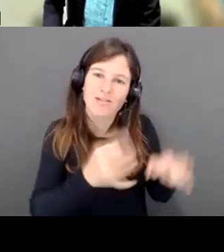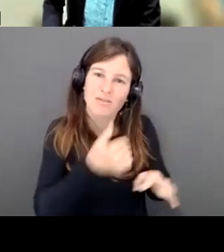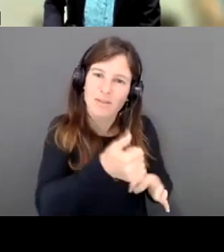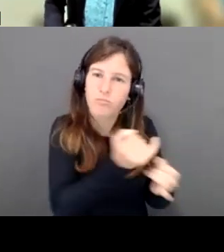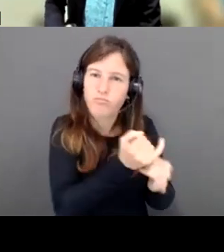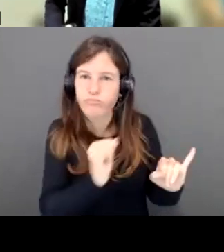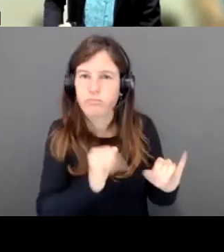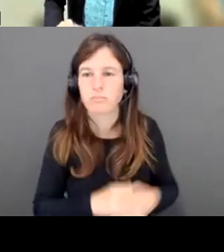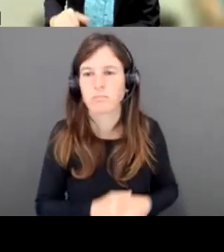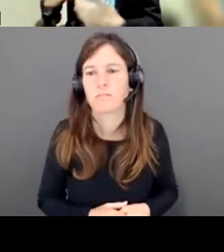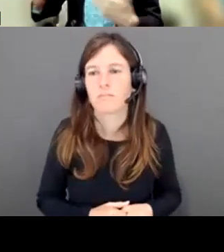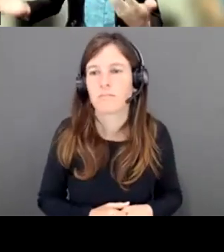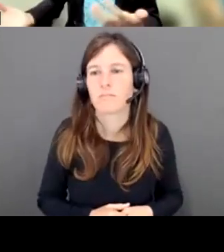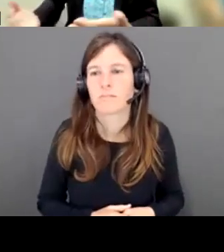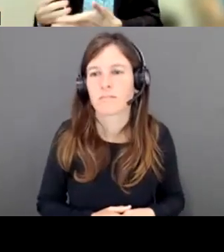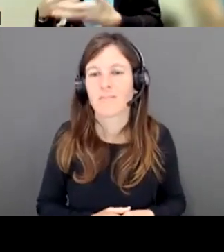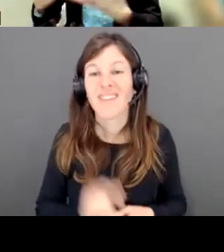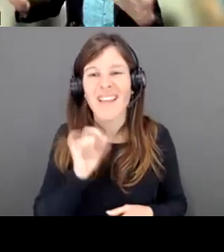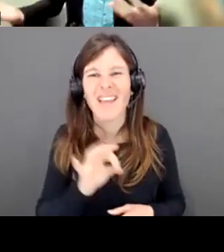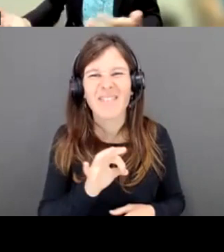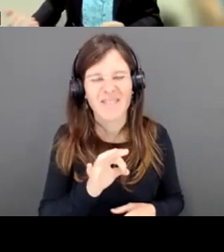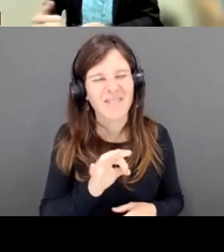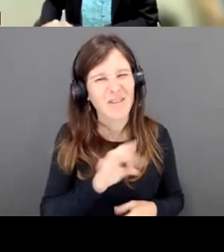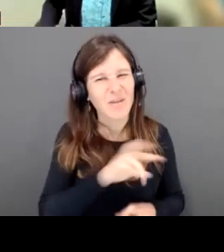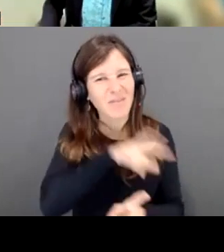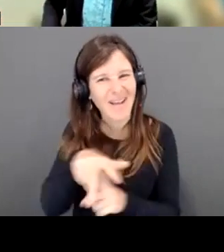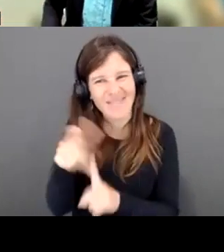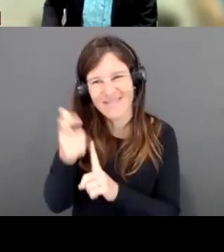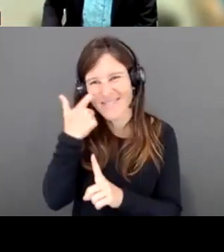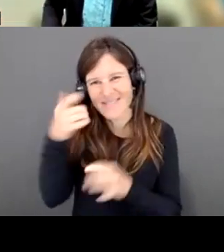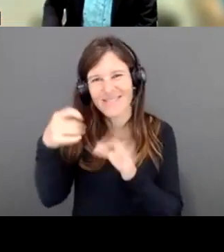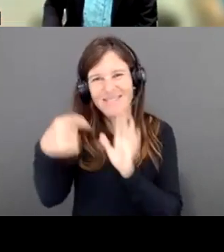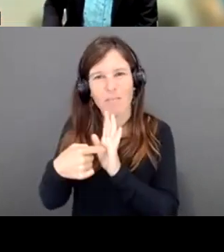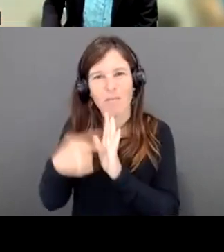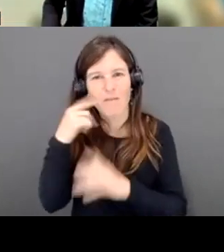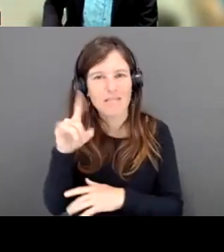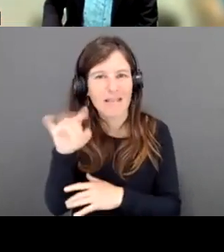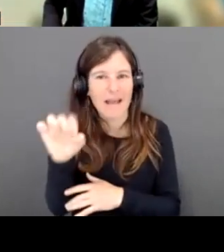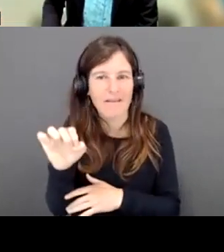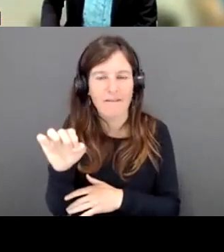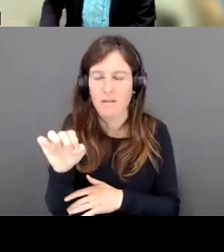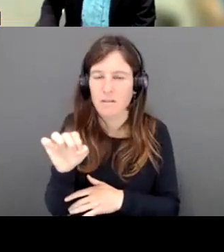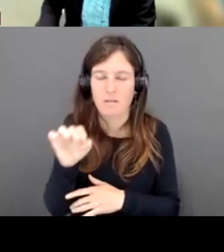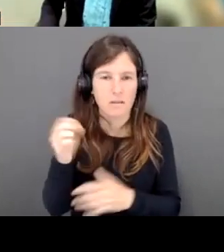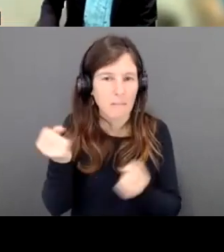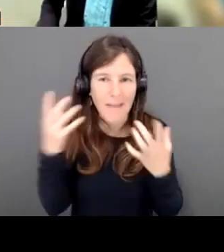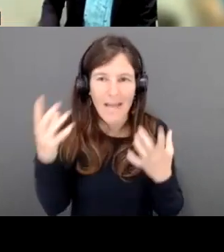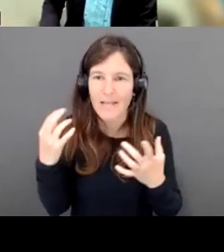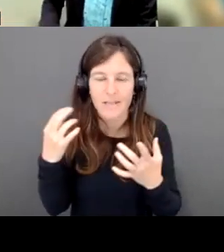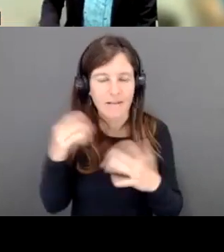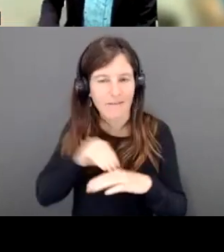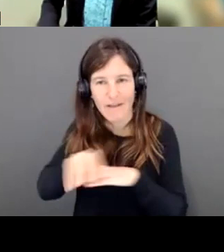Dave, right, over a lifetime, there's so many factors to consider. And so Dave is saying he wants to stay in the